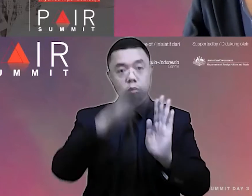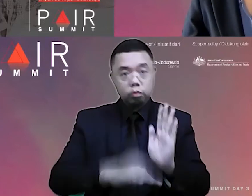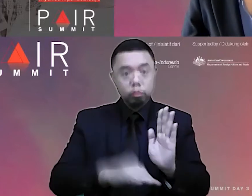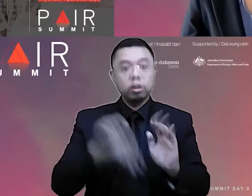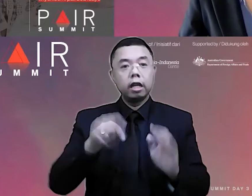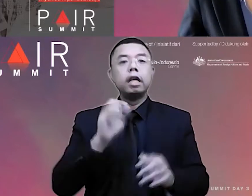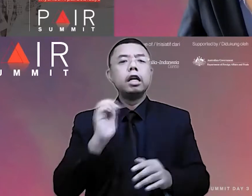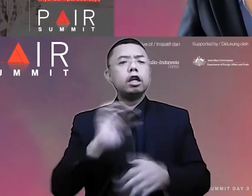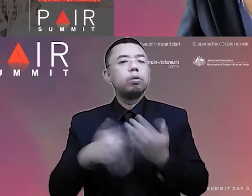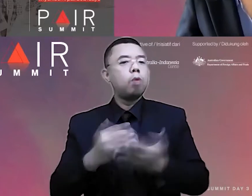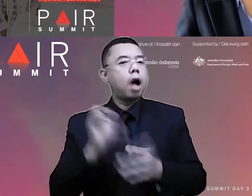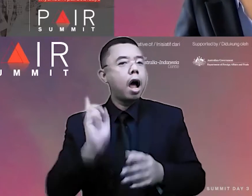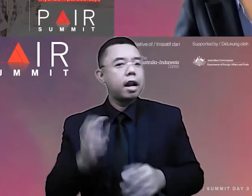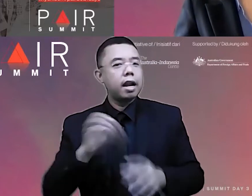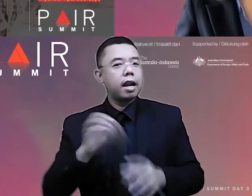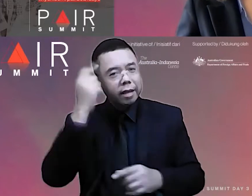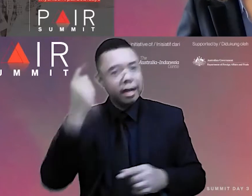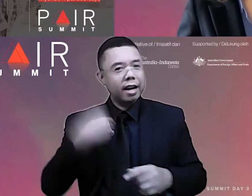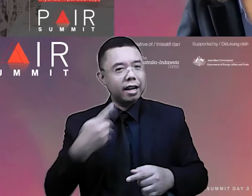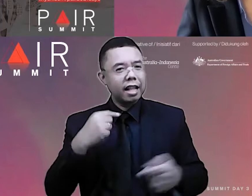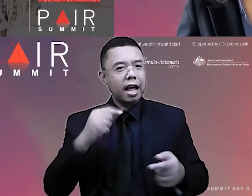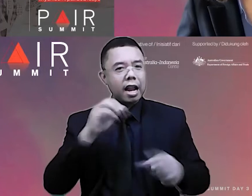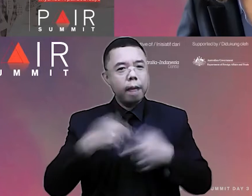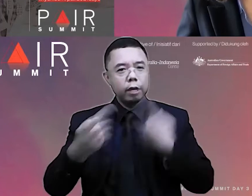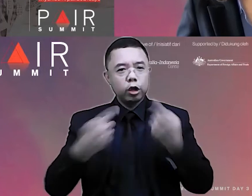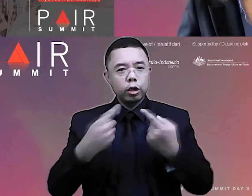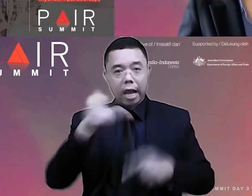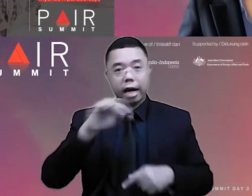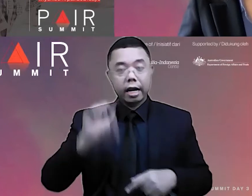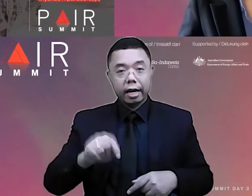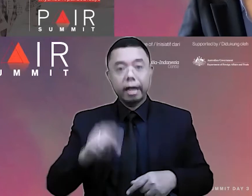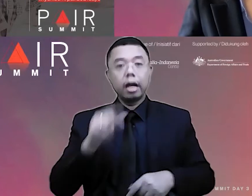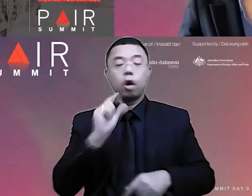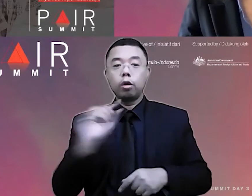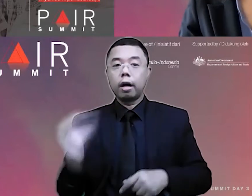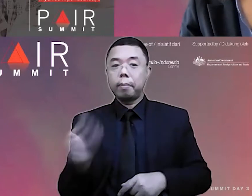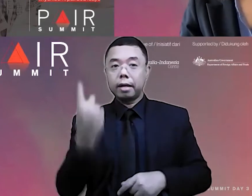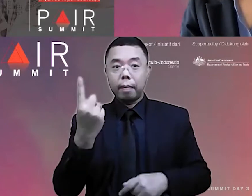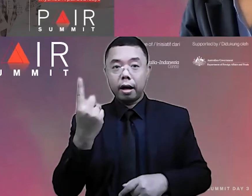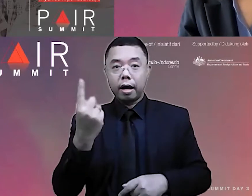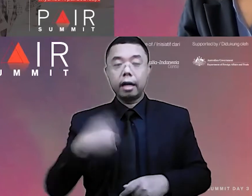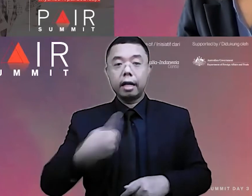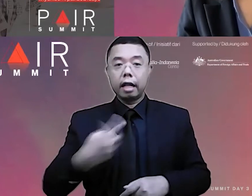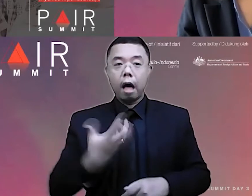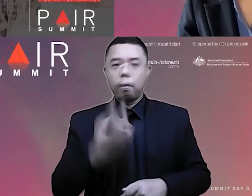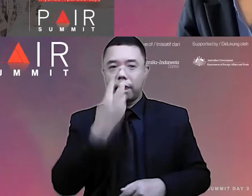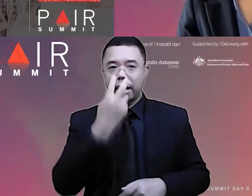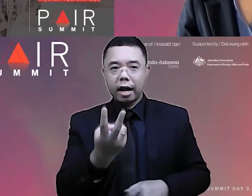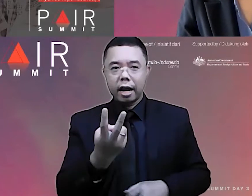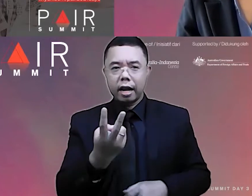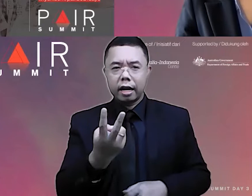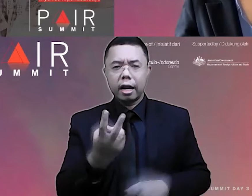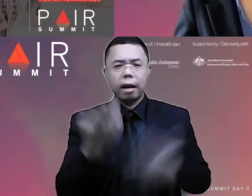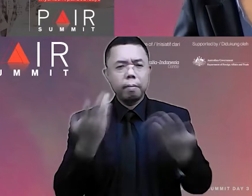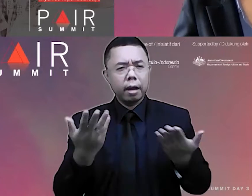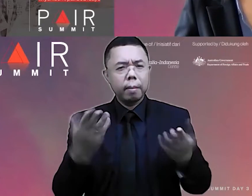discussions. So in our first panel, we're going to look at the road to recovery in terms of assessing the